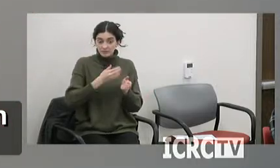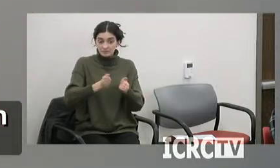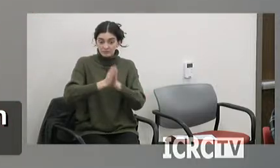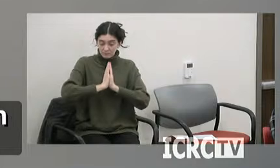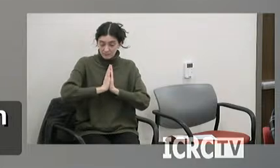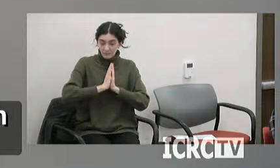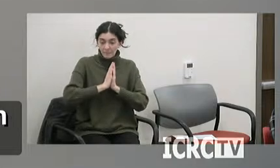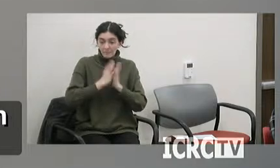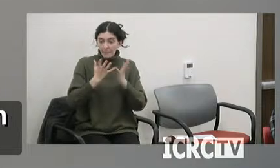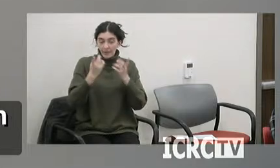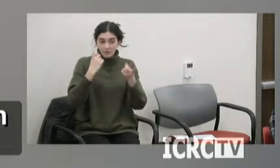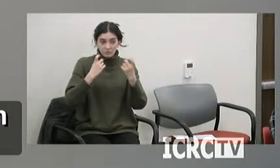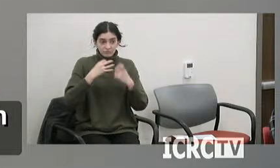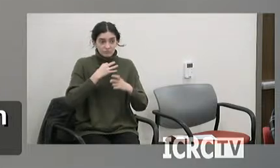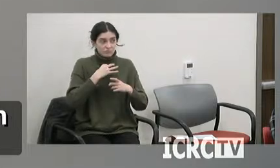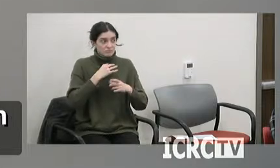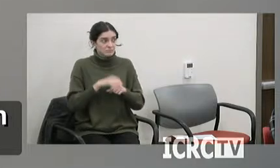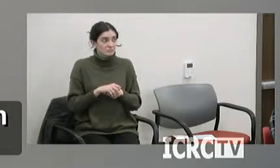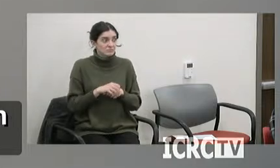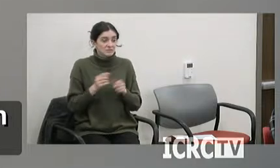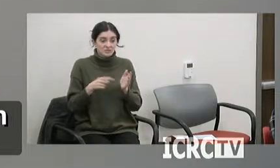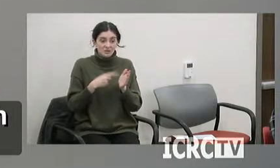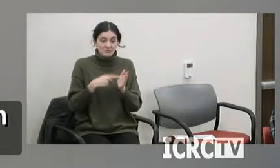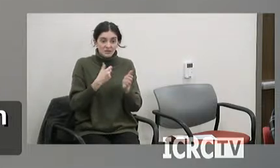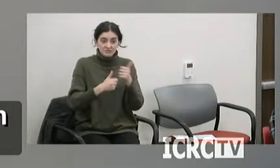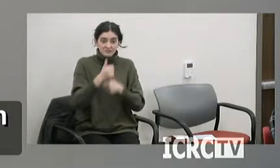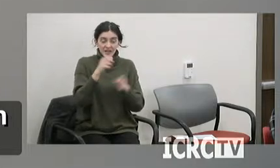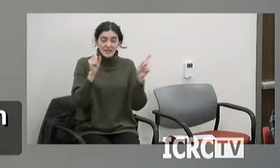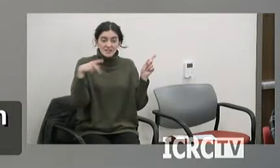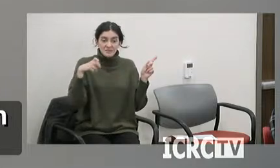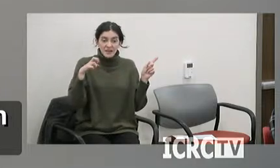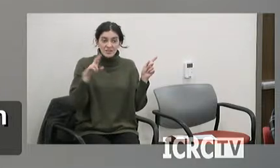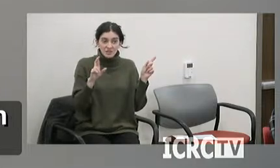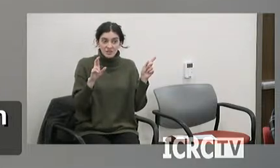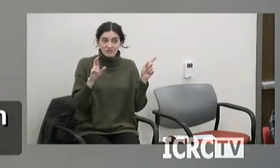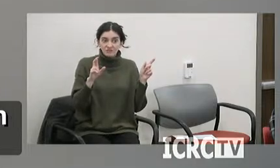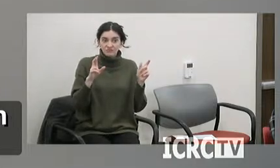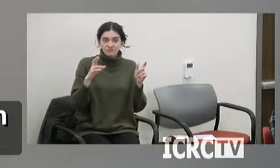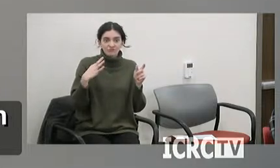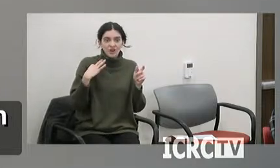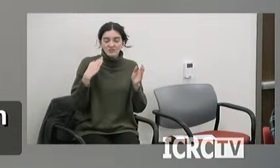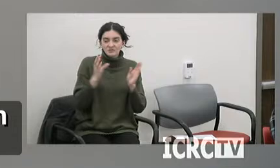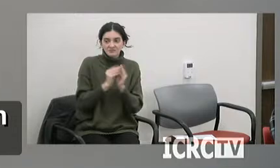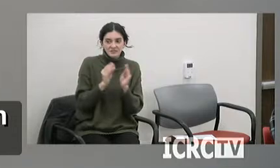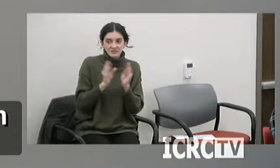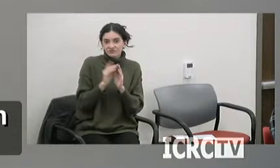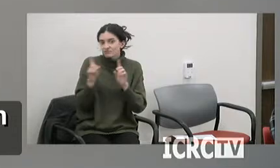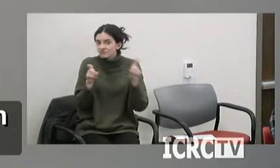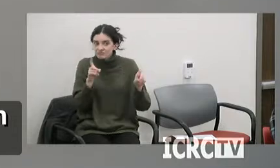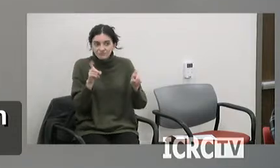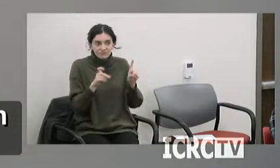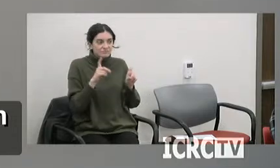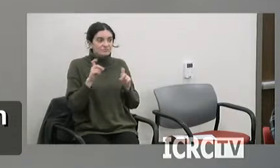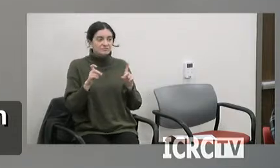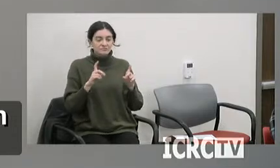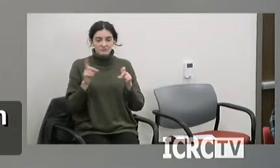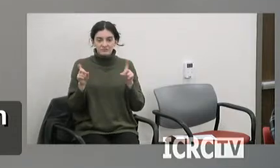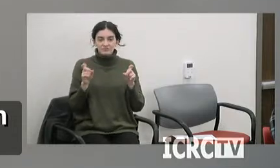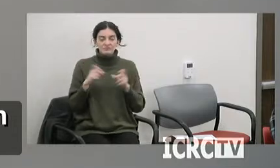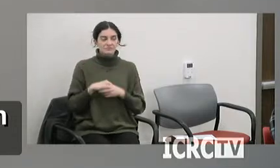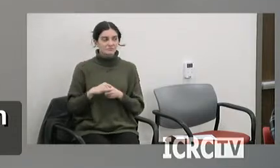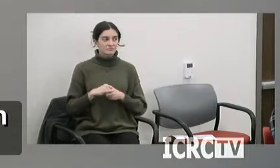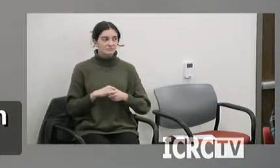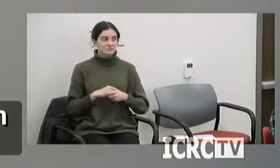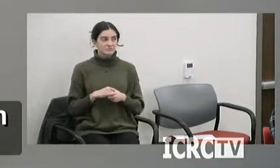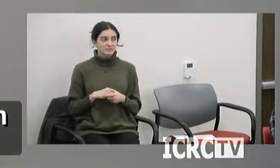on. Mr. Spicer goes around and has voluntary meetings everywhere, and 9 times out of